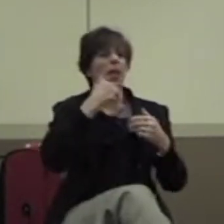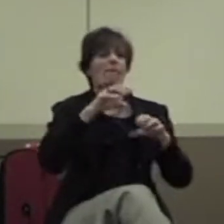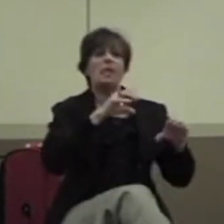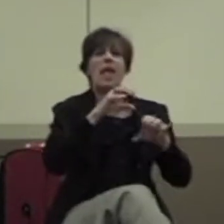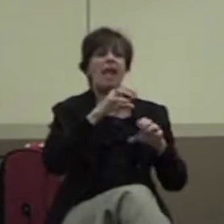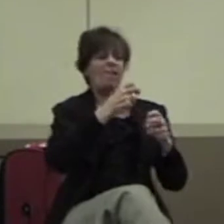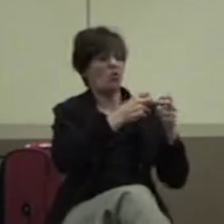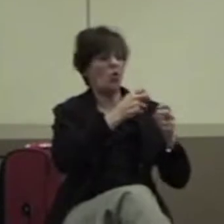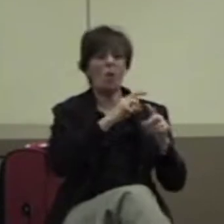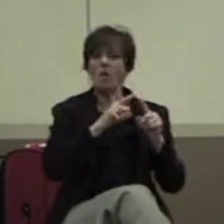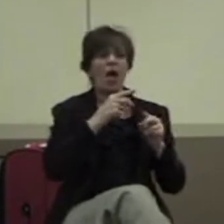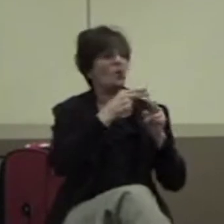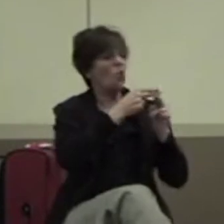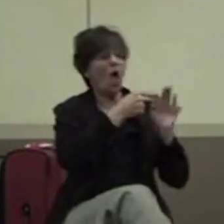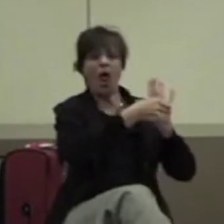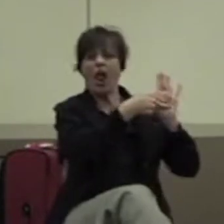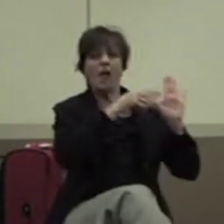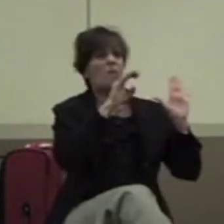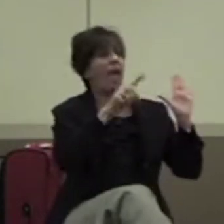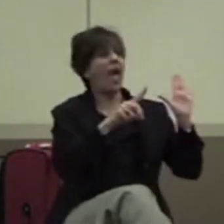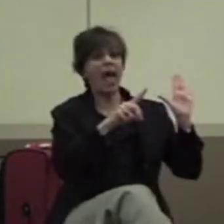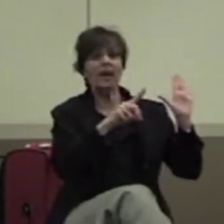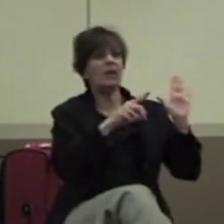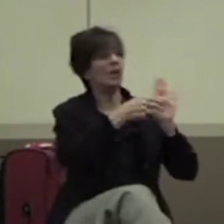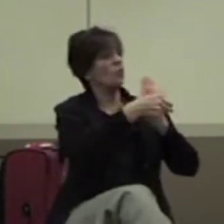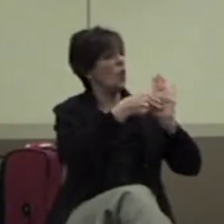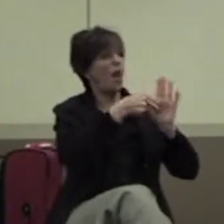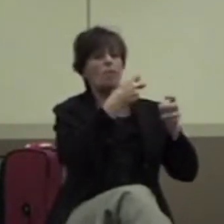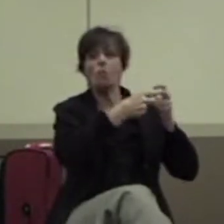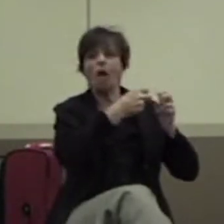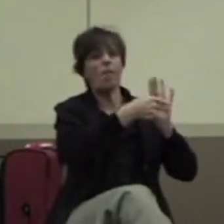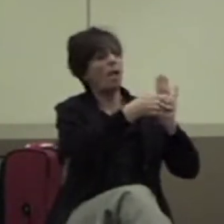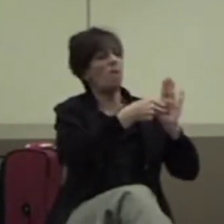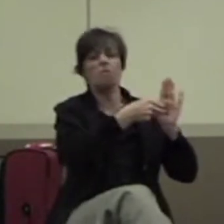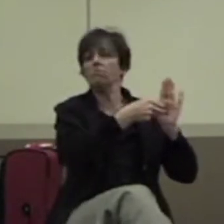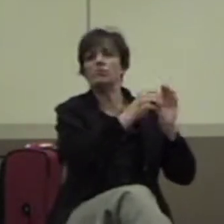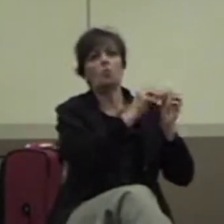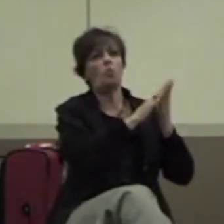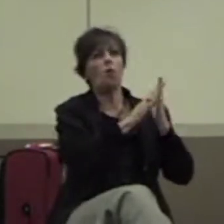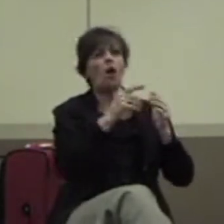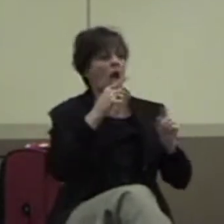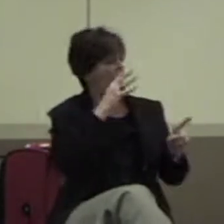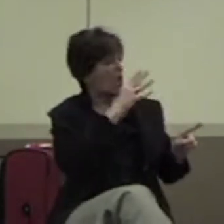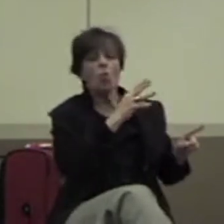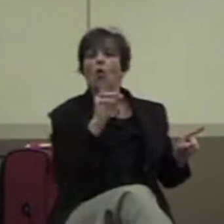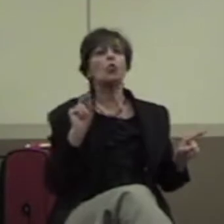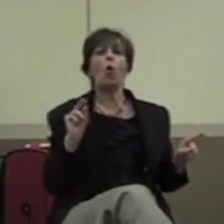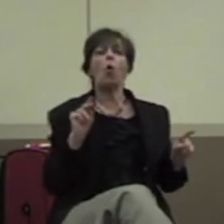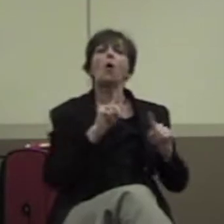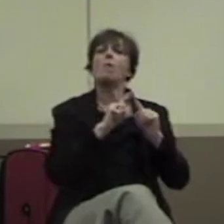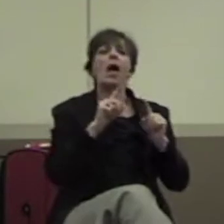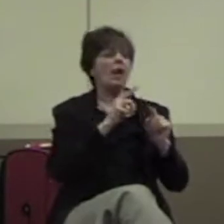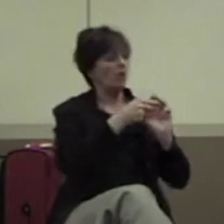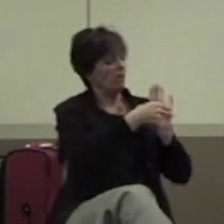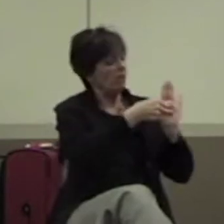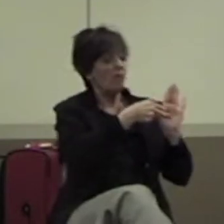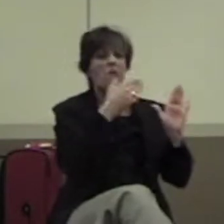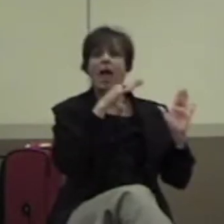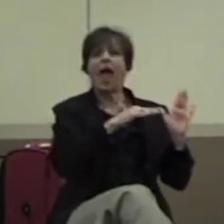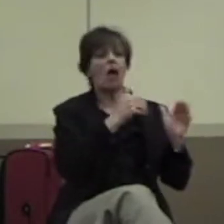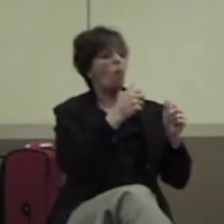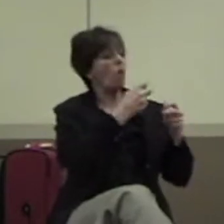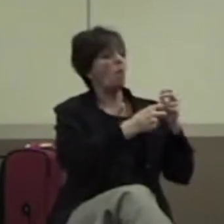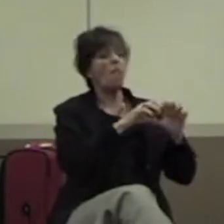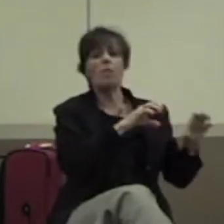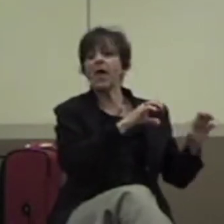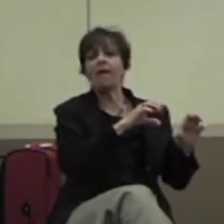have behavior, but we aren't going to call it bad behavior anymore. We're not going to call it problem behavior anymore. We're not going to ignore it, but we're not going to call it bad behavior